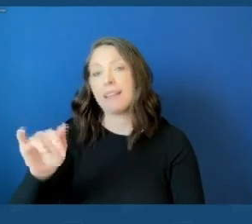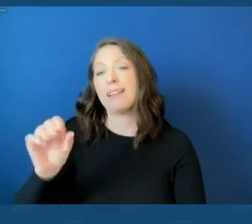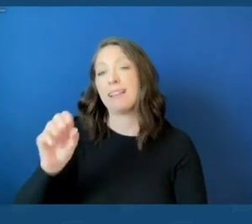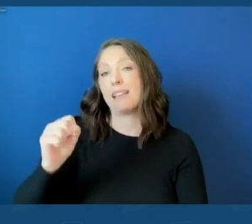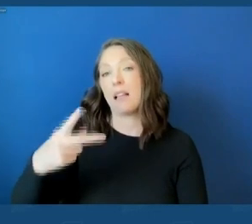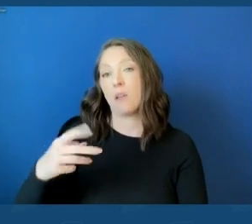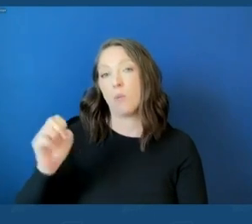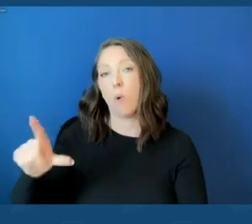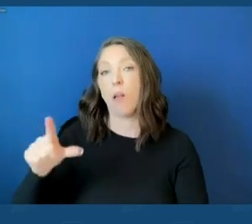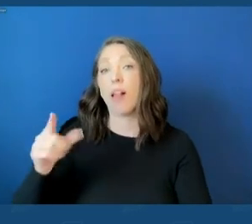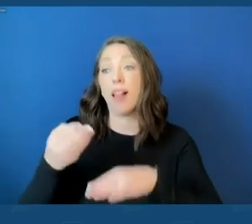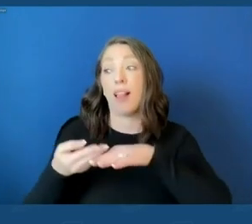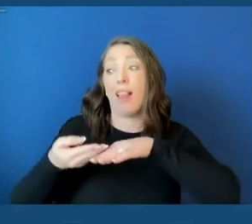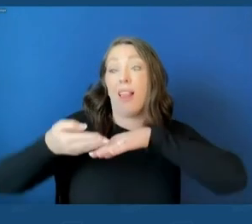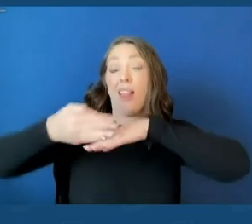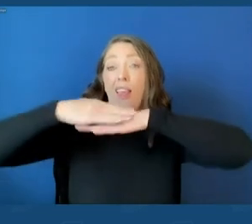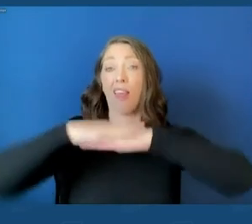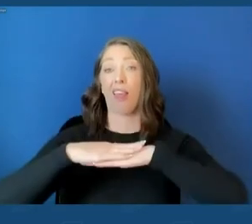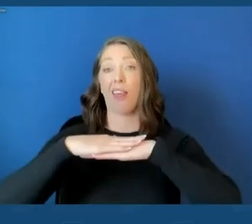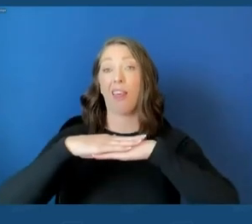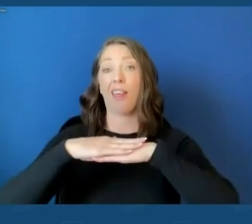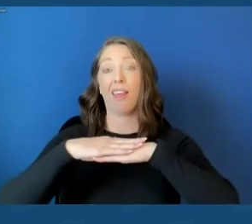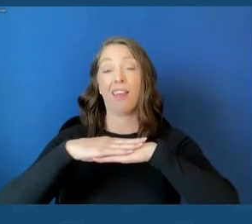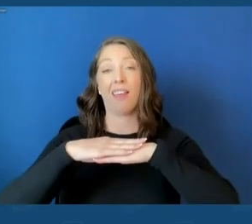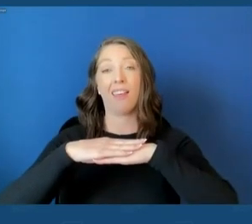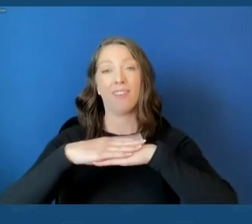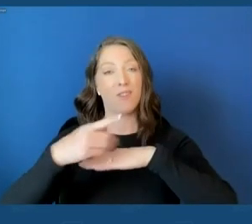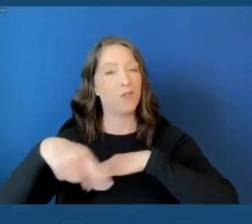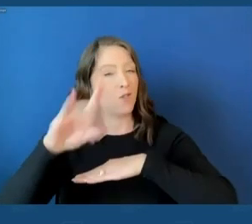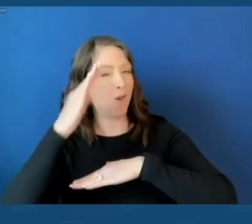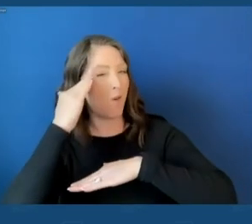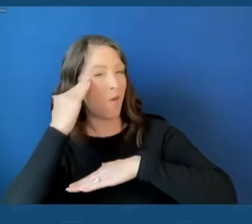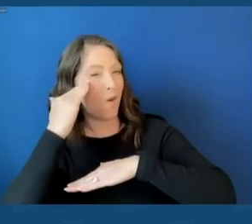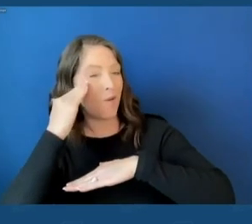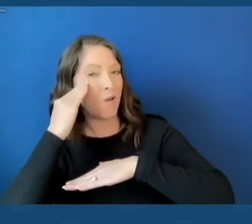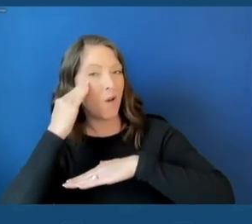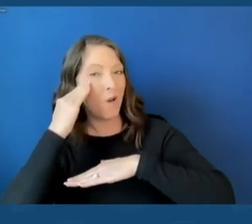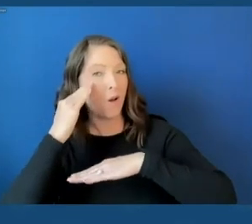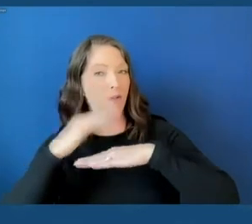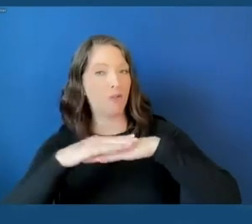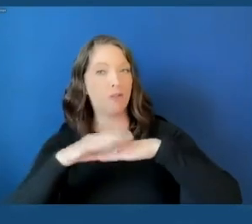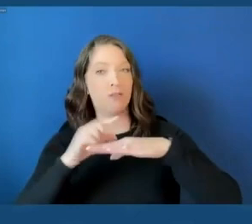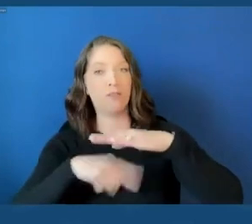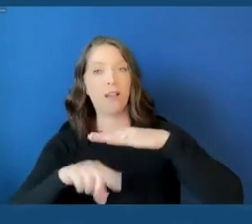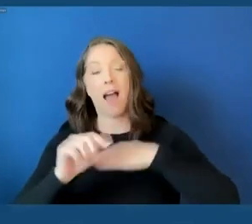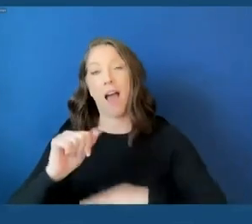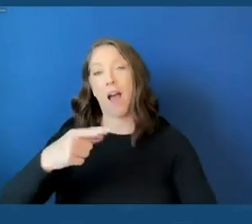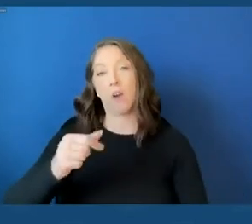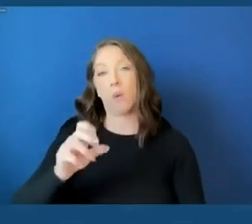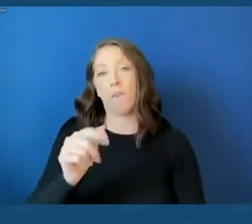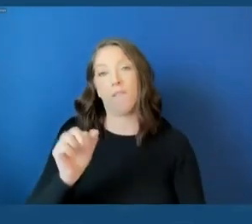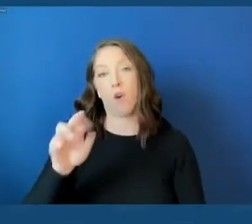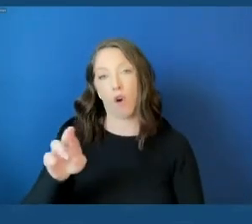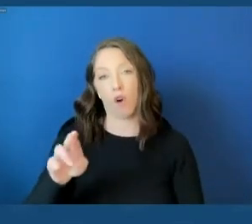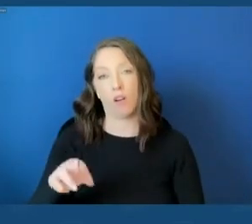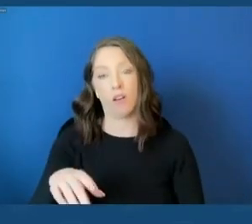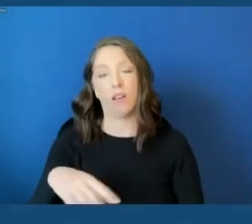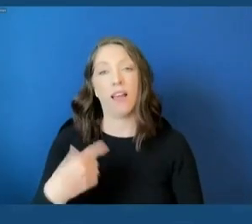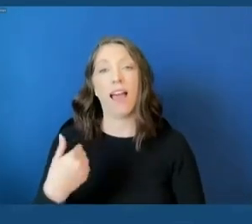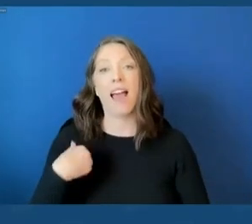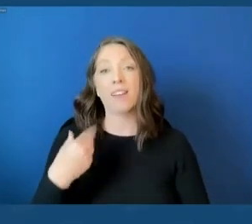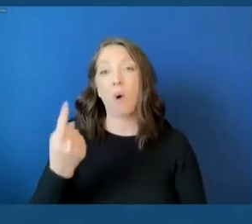by the way, as you know here very well, a sole source aquifer with